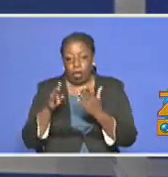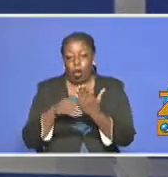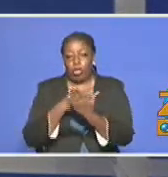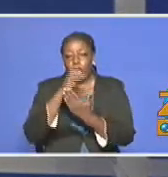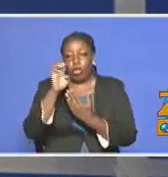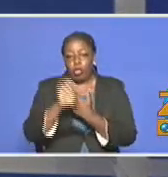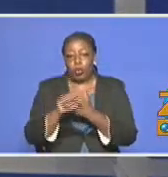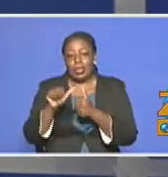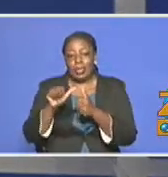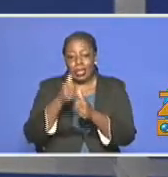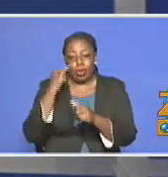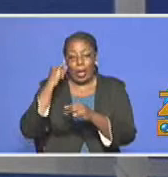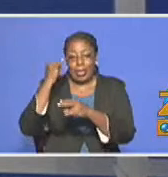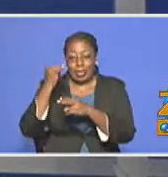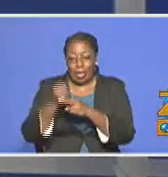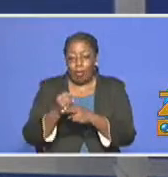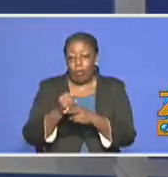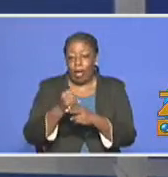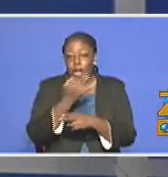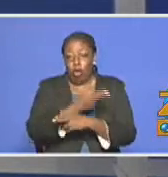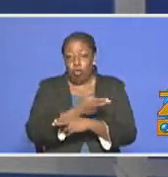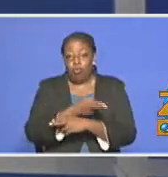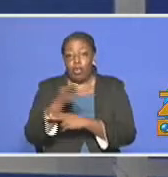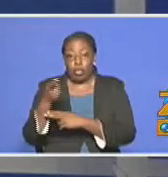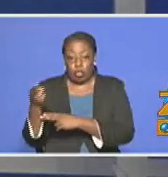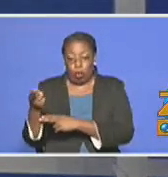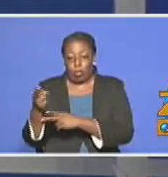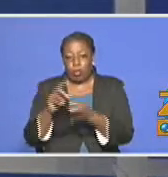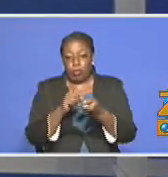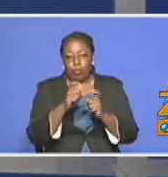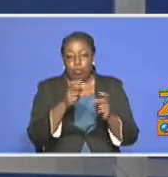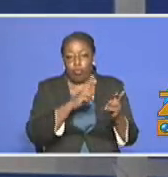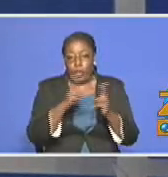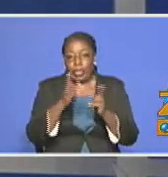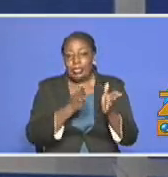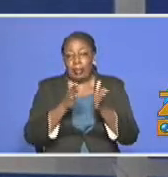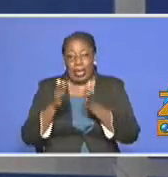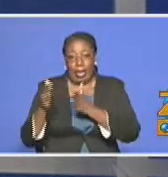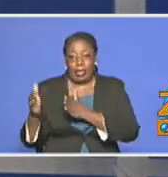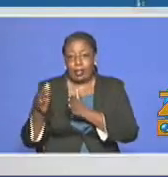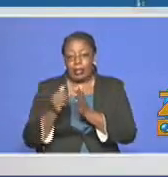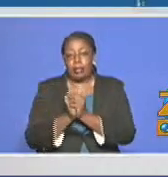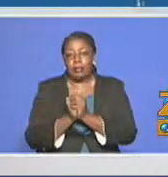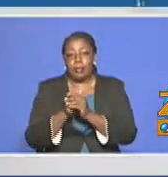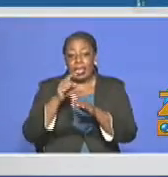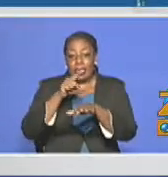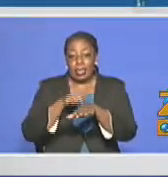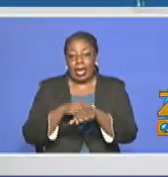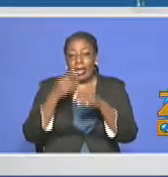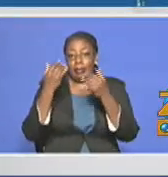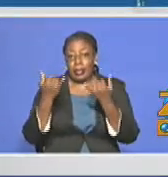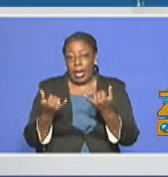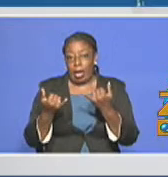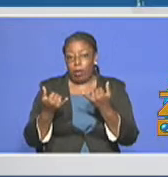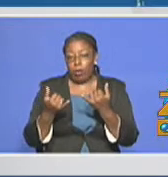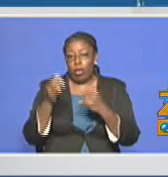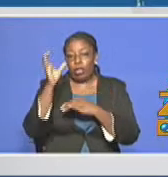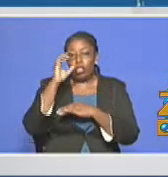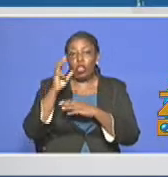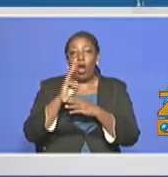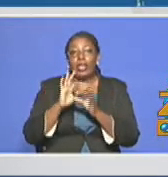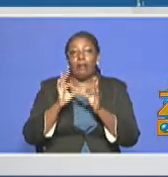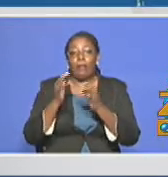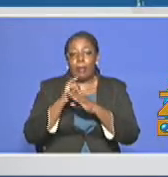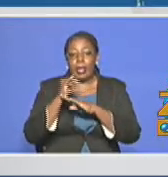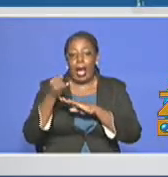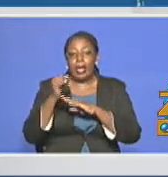10th to identify resources and adjust readiness plans. Well, it's time now for a check on Family Island weather, and for